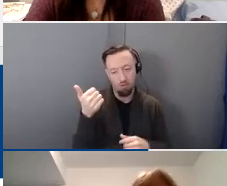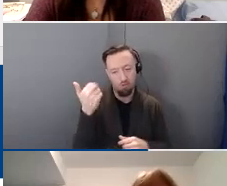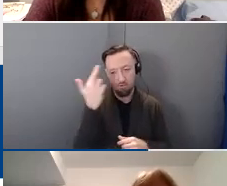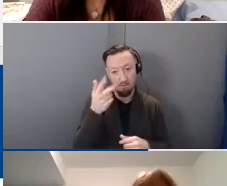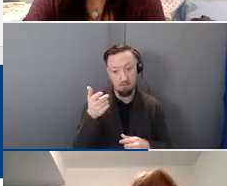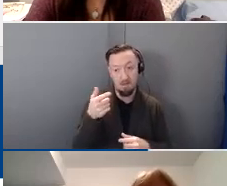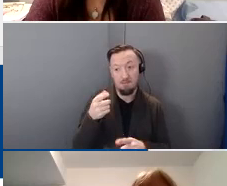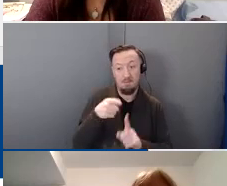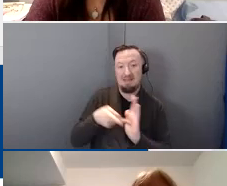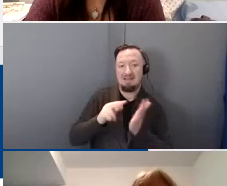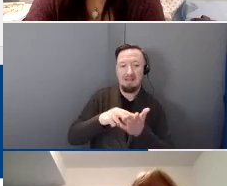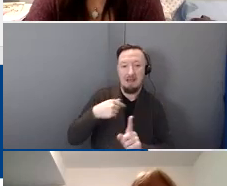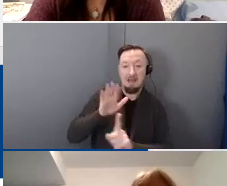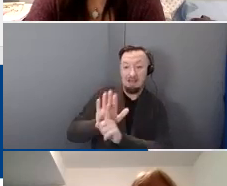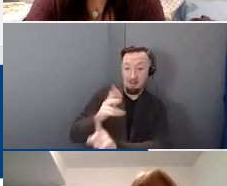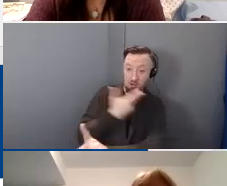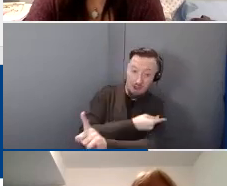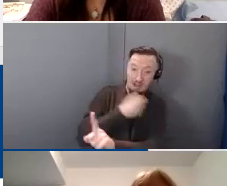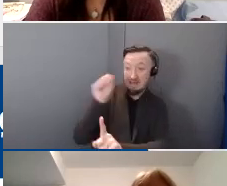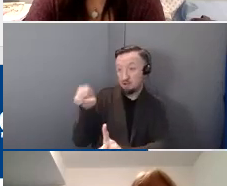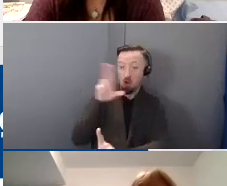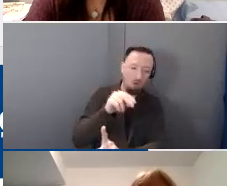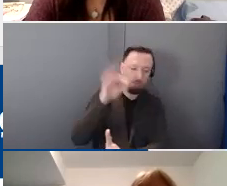their status is.